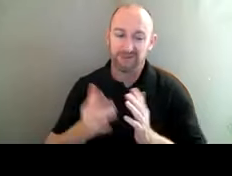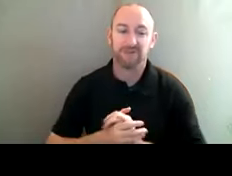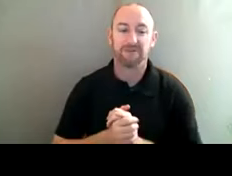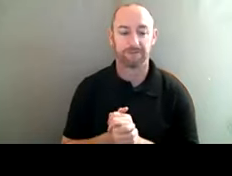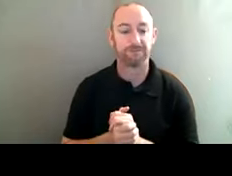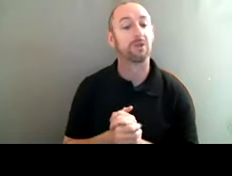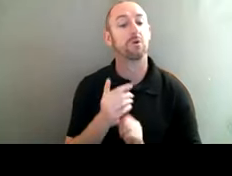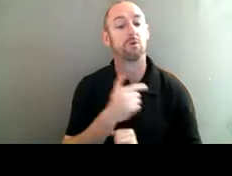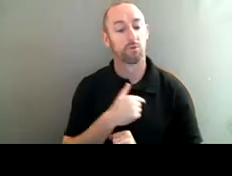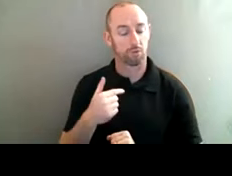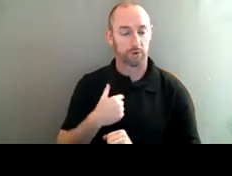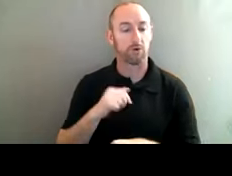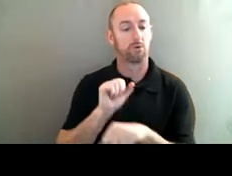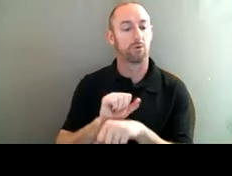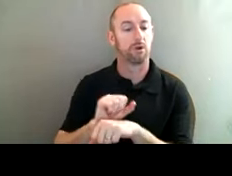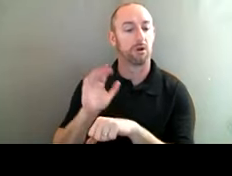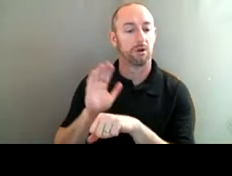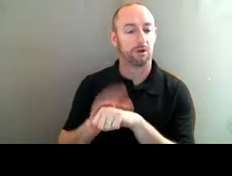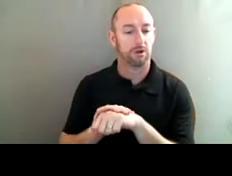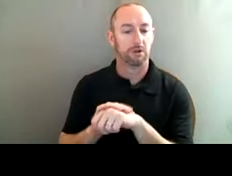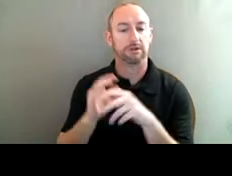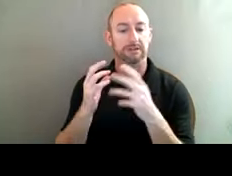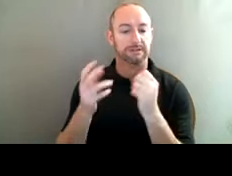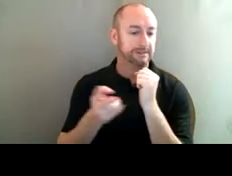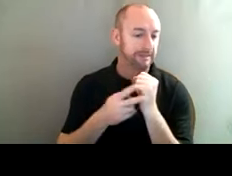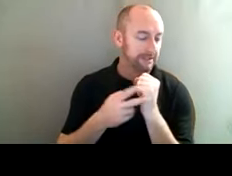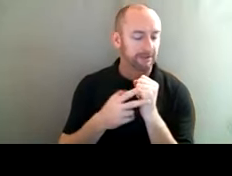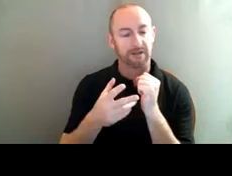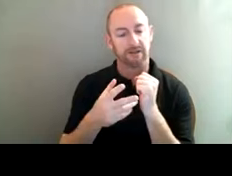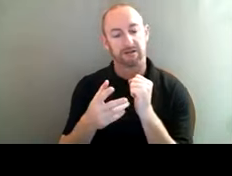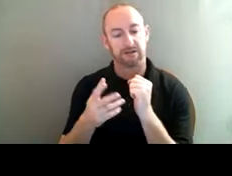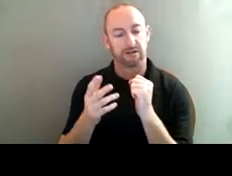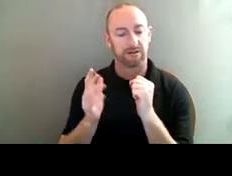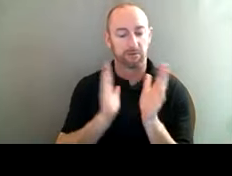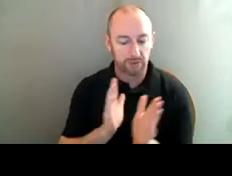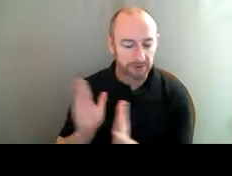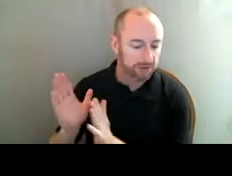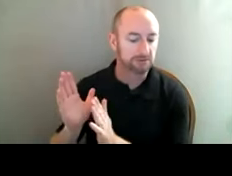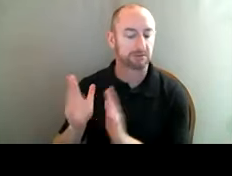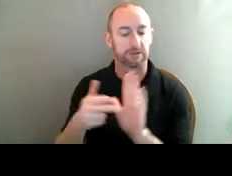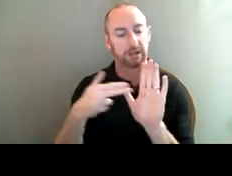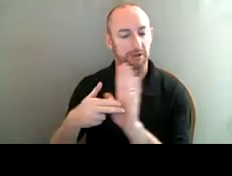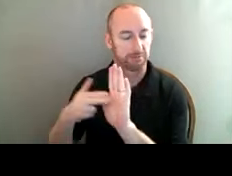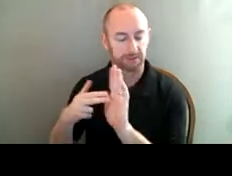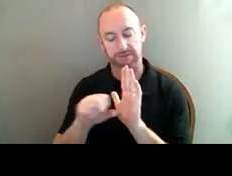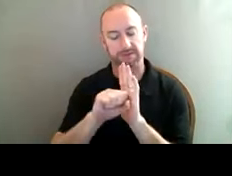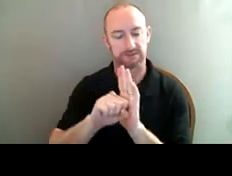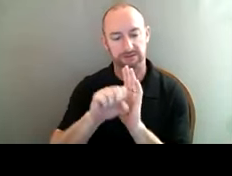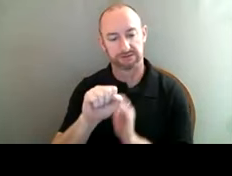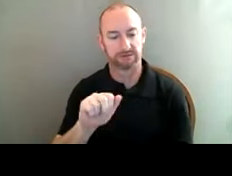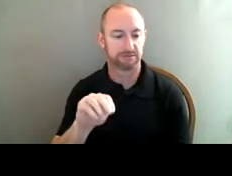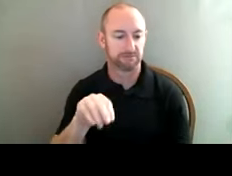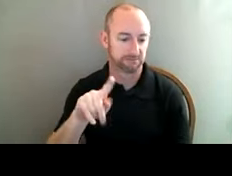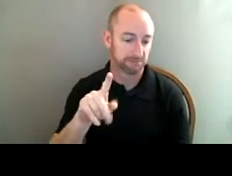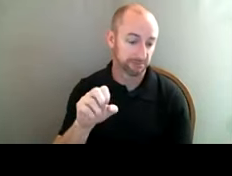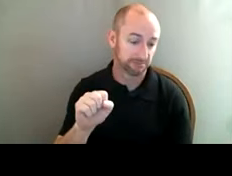But we are actively working on preserving and archiving and cataloging those samples. And